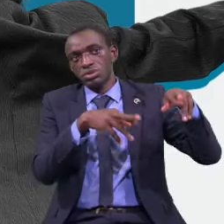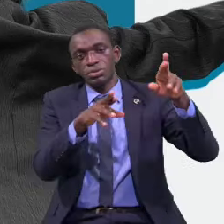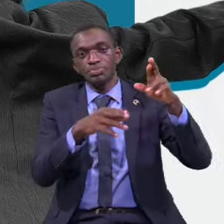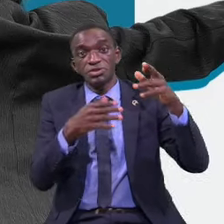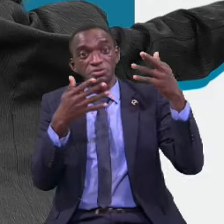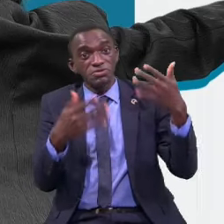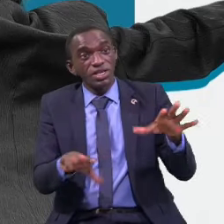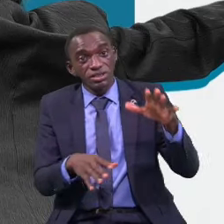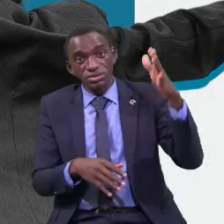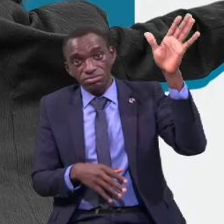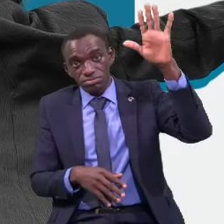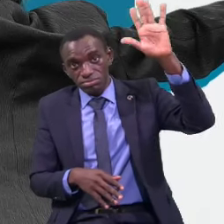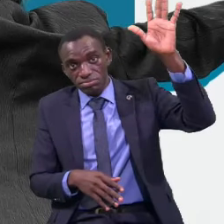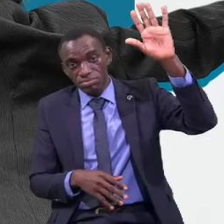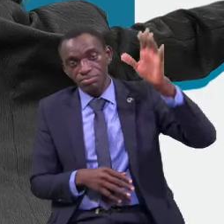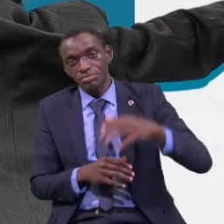Extreme left.